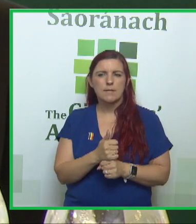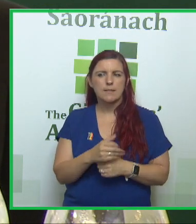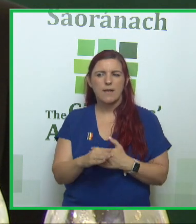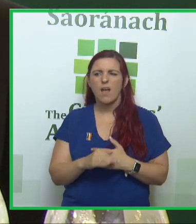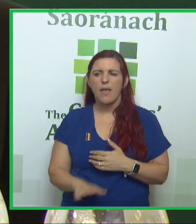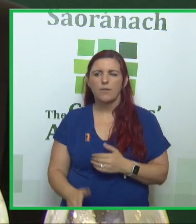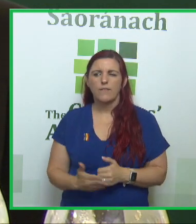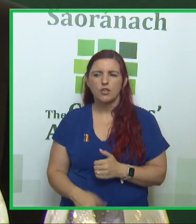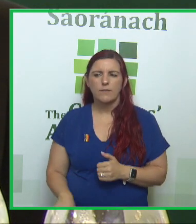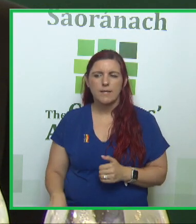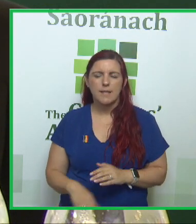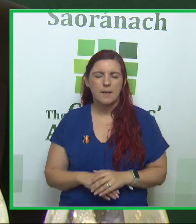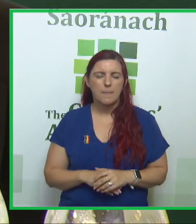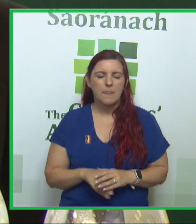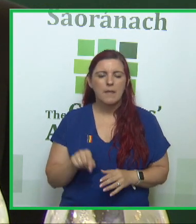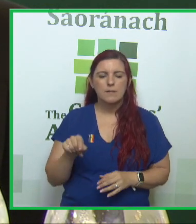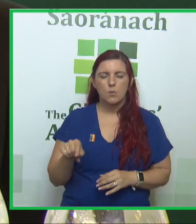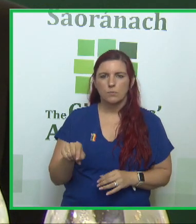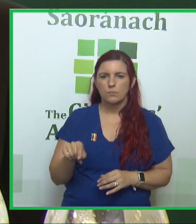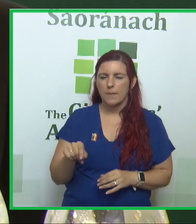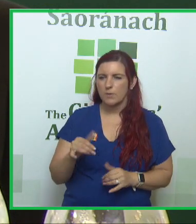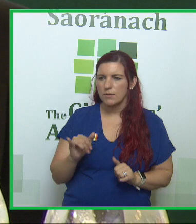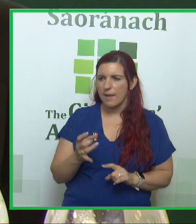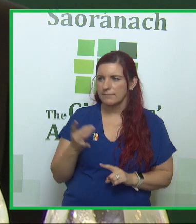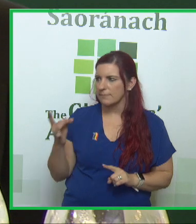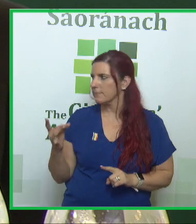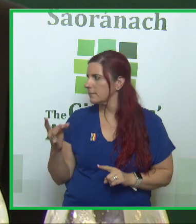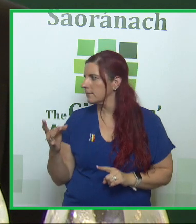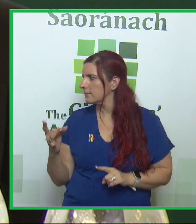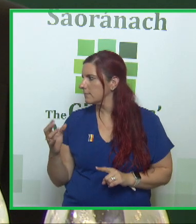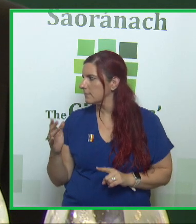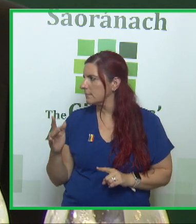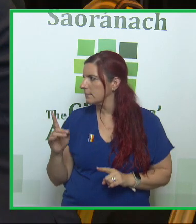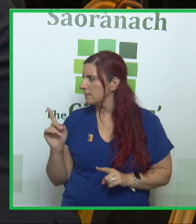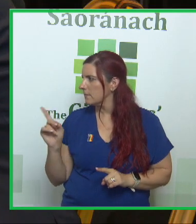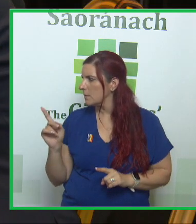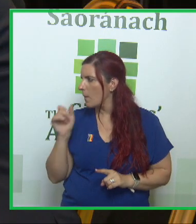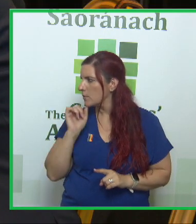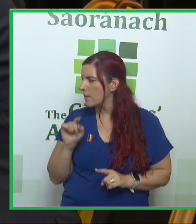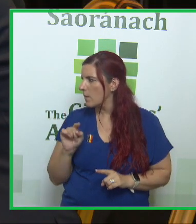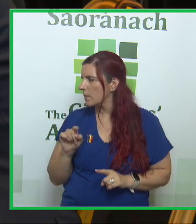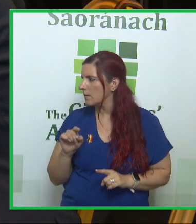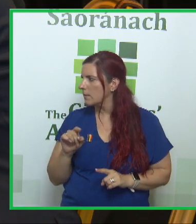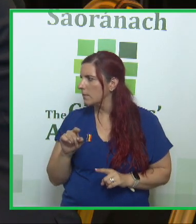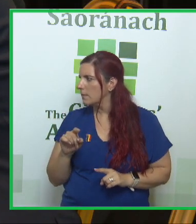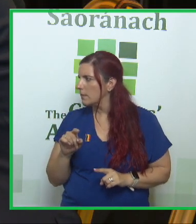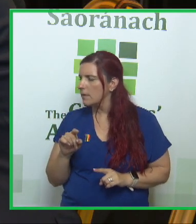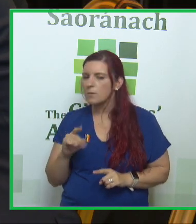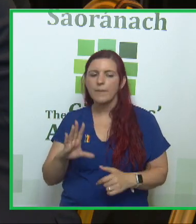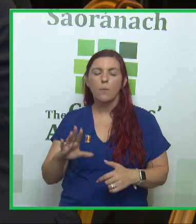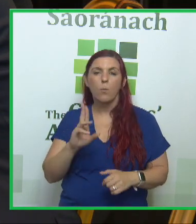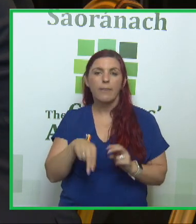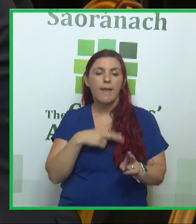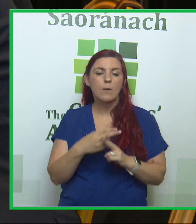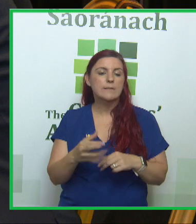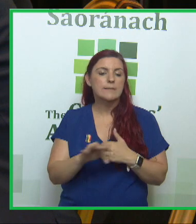wasn't, I might just ask Tony and maybe Nikki just to, from your experience, just in the round. Yeah, sorry, was that safety being guaranteed